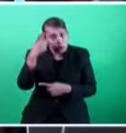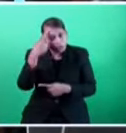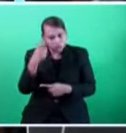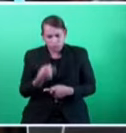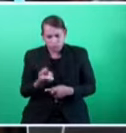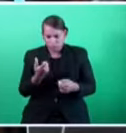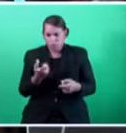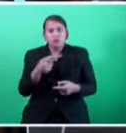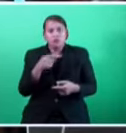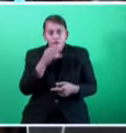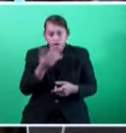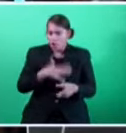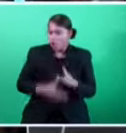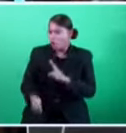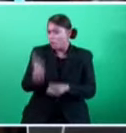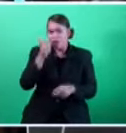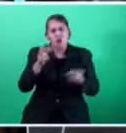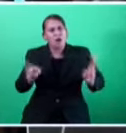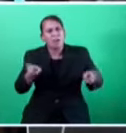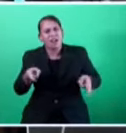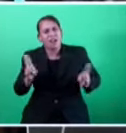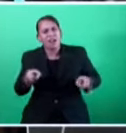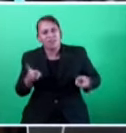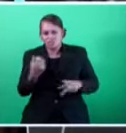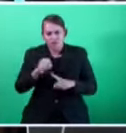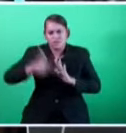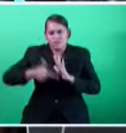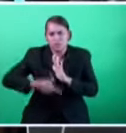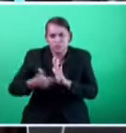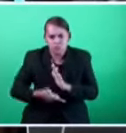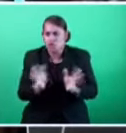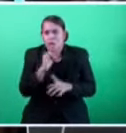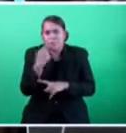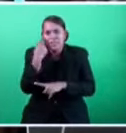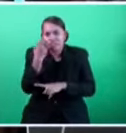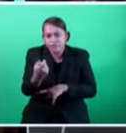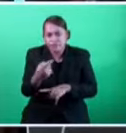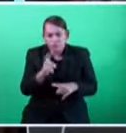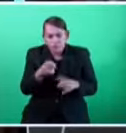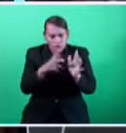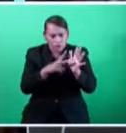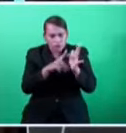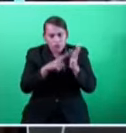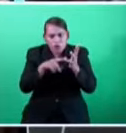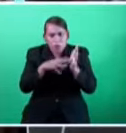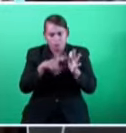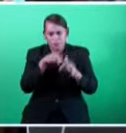to its original state. So therefore, we need to be very careful when we allow any extraction from any